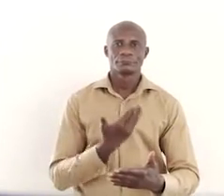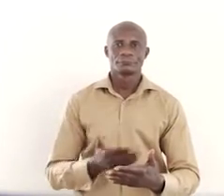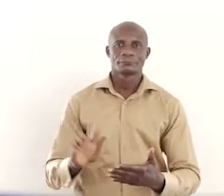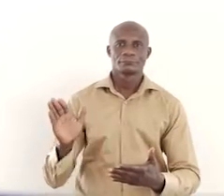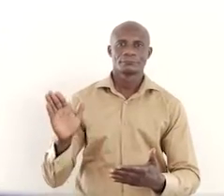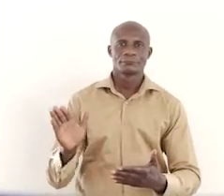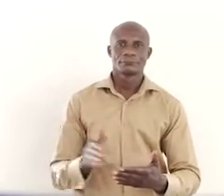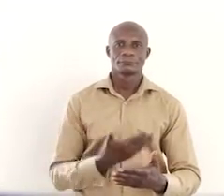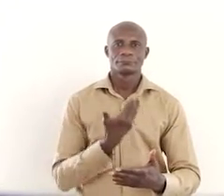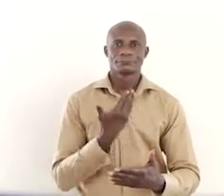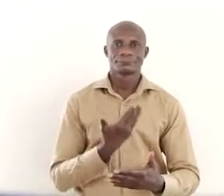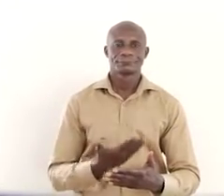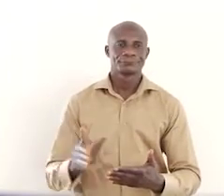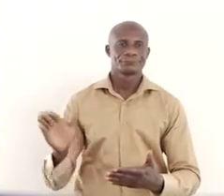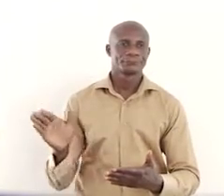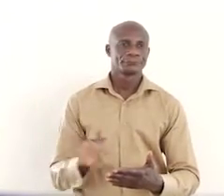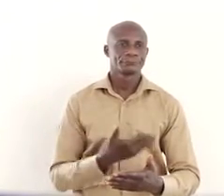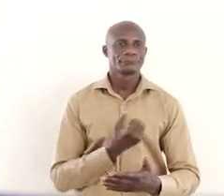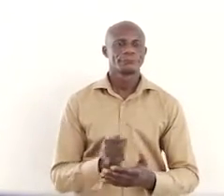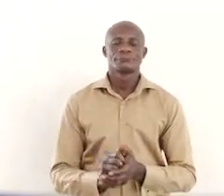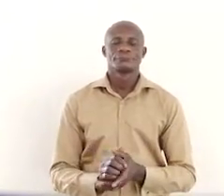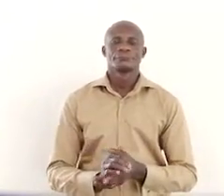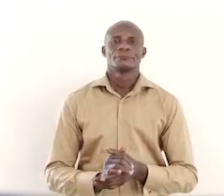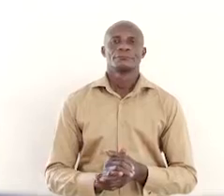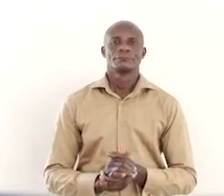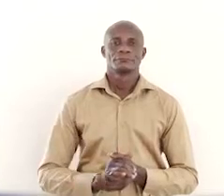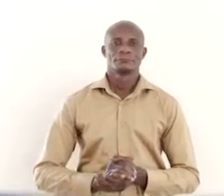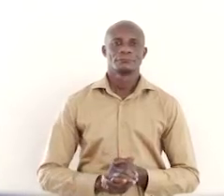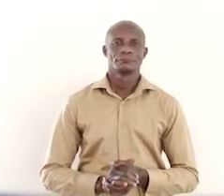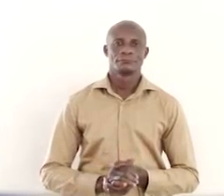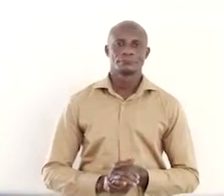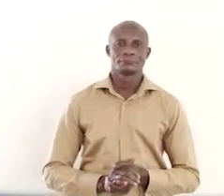the jubilation of rejuvenation.